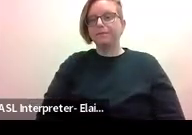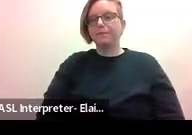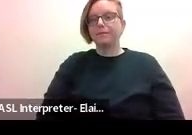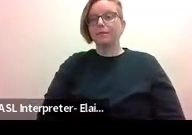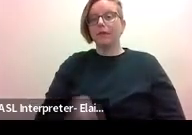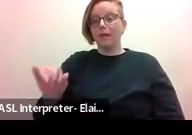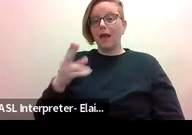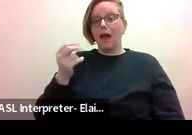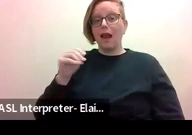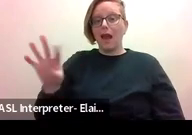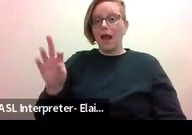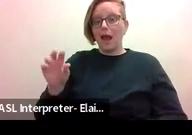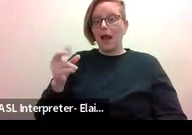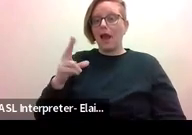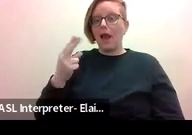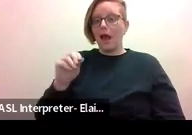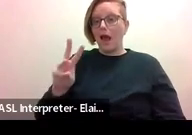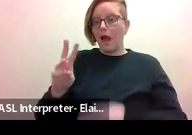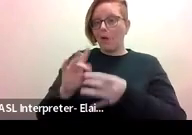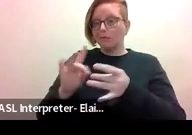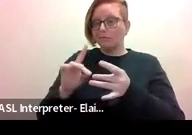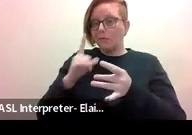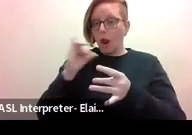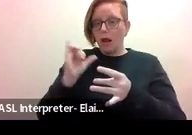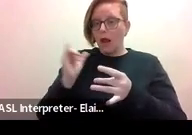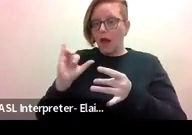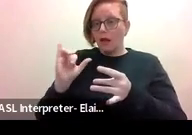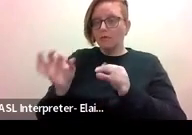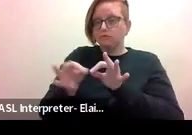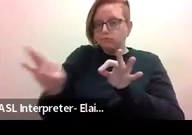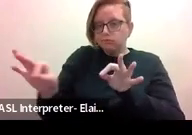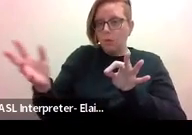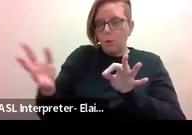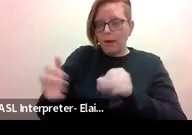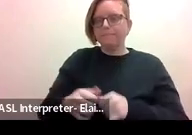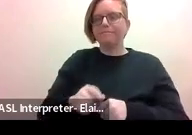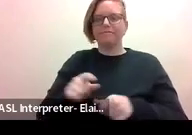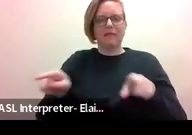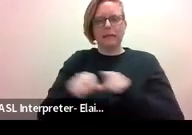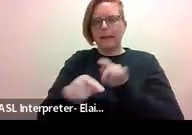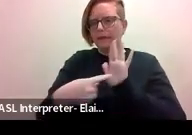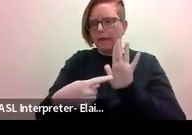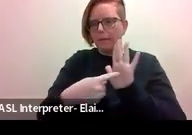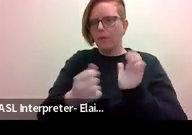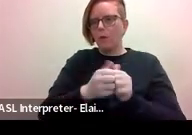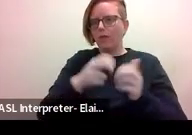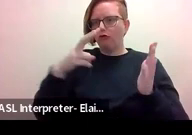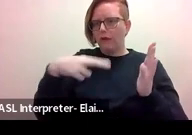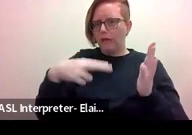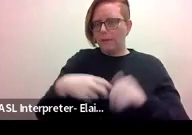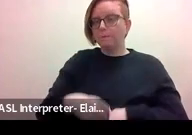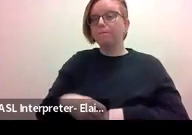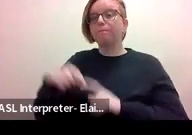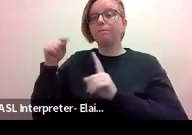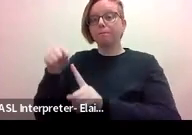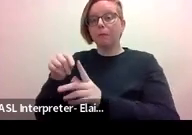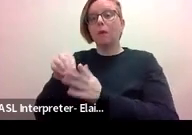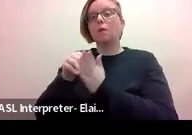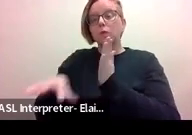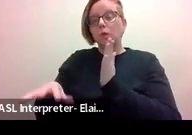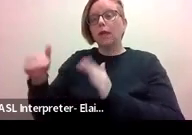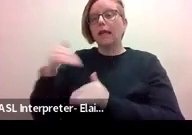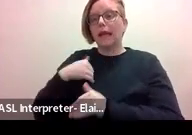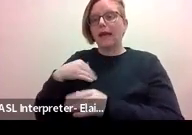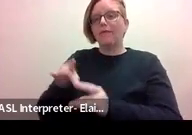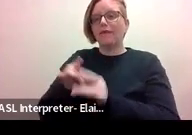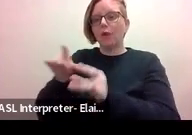look like. Sticking with that same reading example. So we have a student who has a fluency reading deficit. Jimmy's